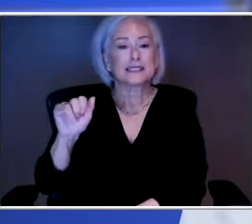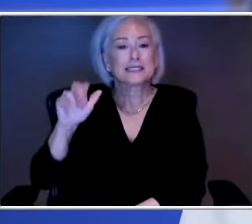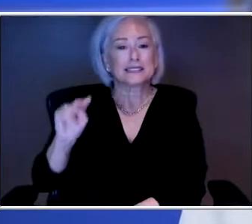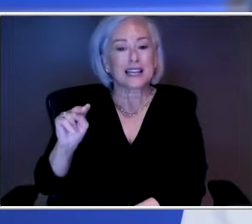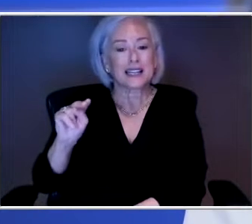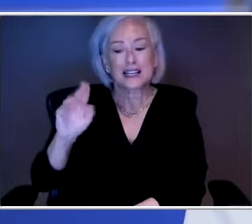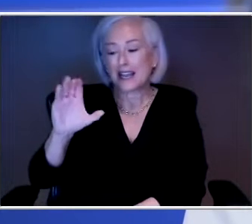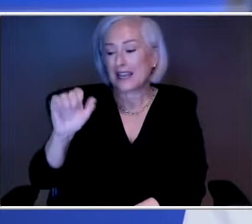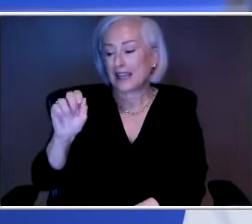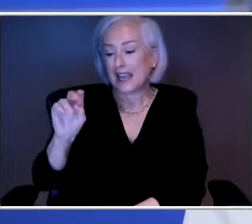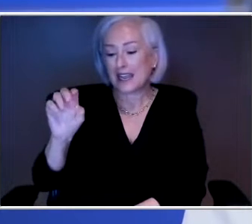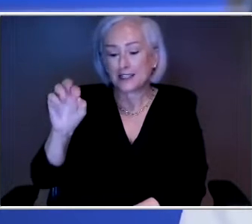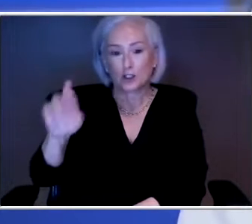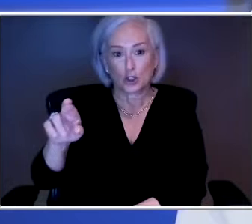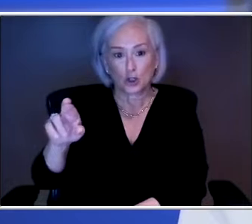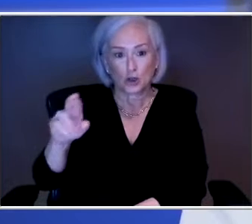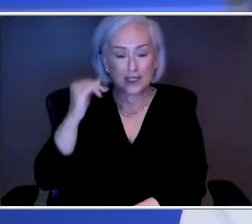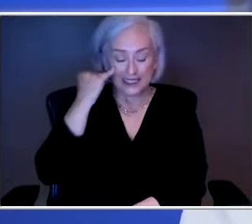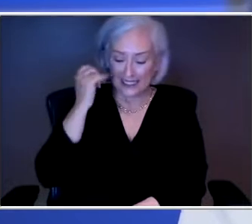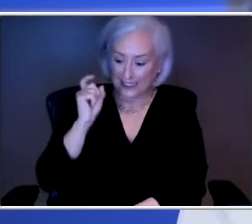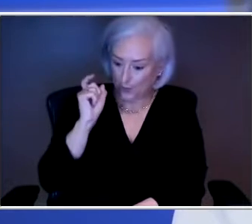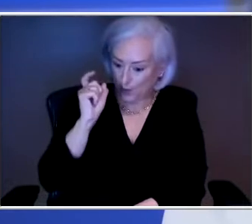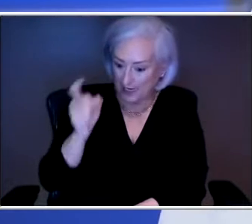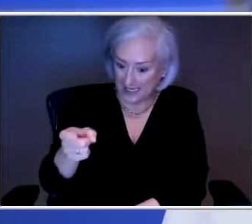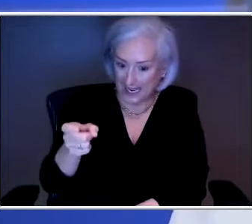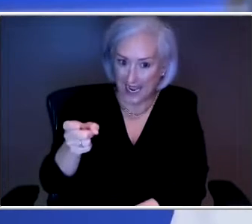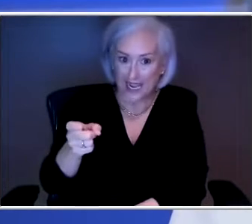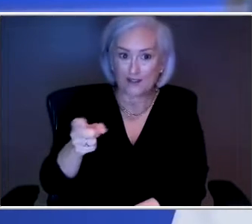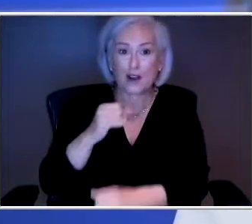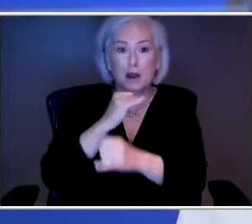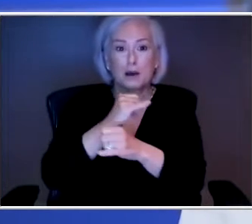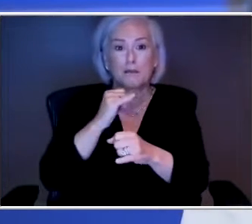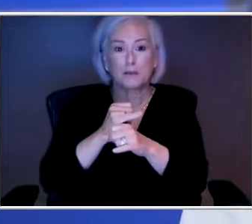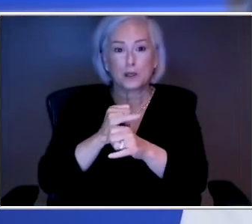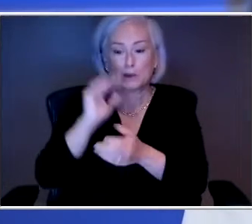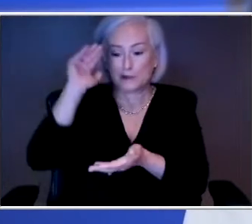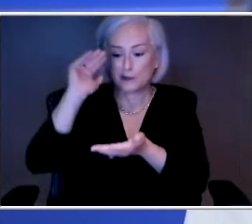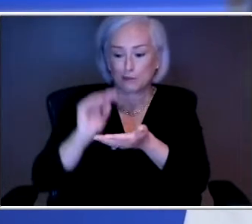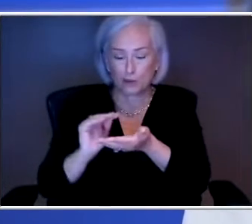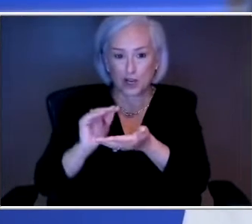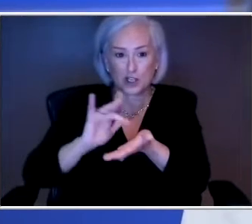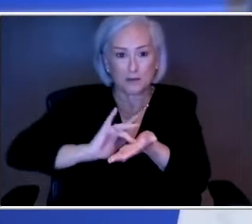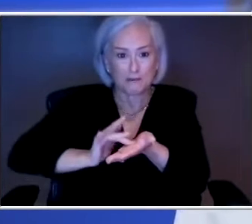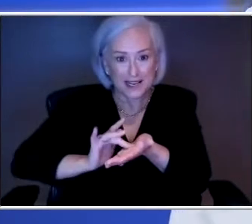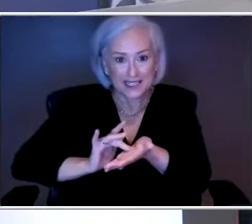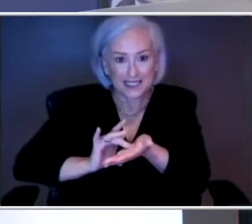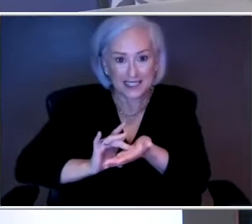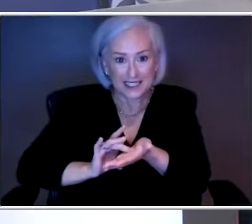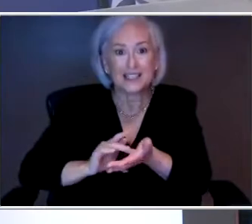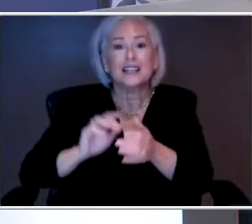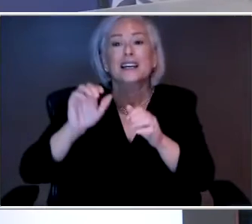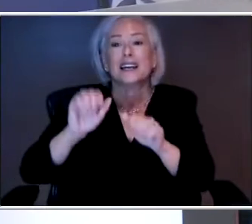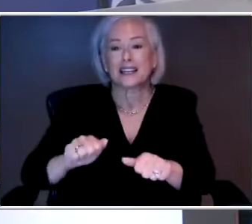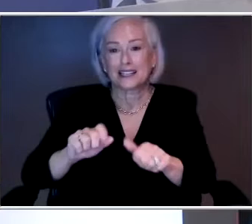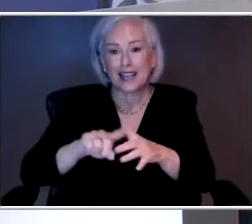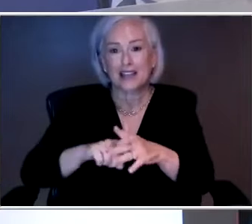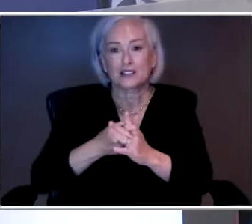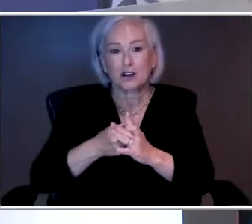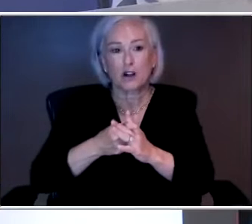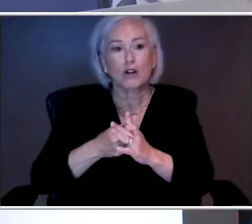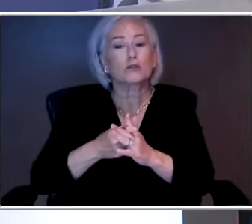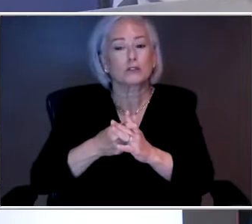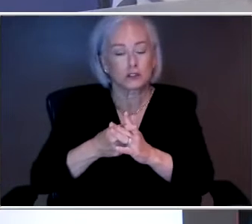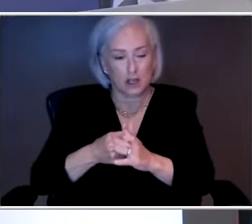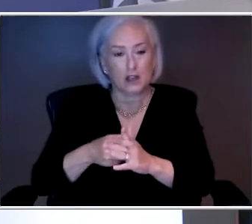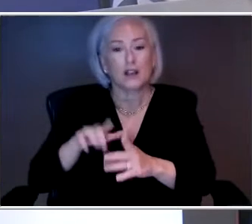her immunosuppression after a kidney transplant a little bit too early, it could resurface her malignancy from before. And then it's all for nothing. You want to make